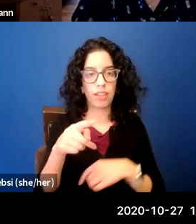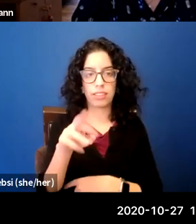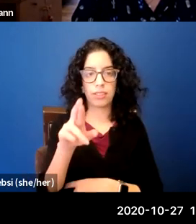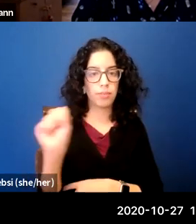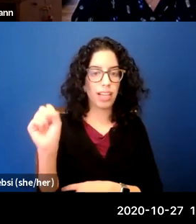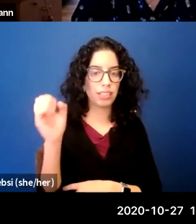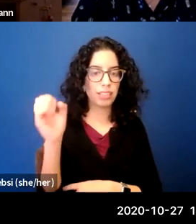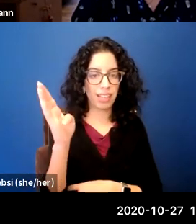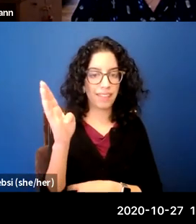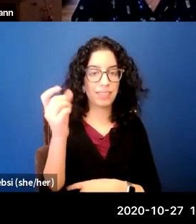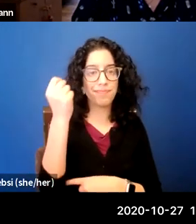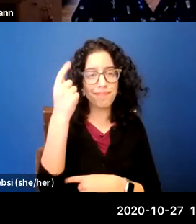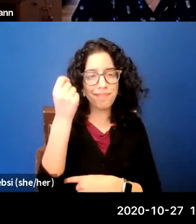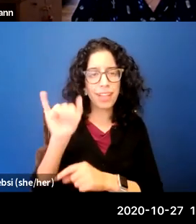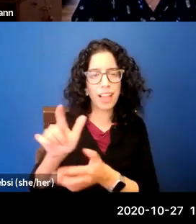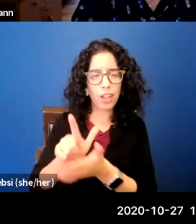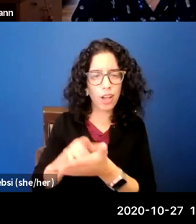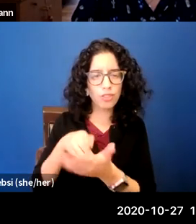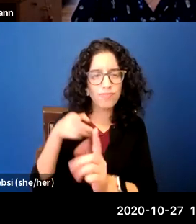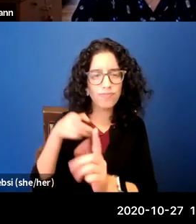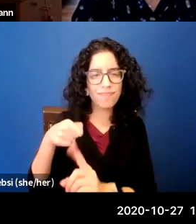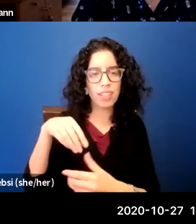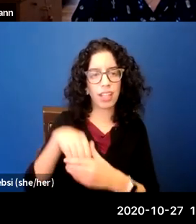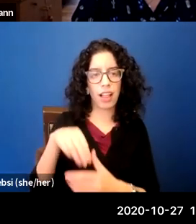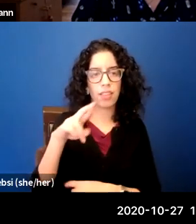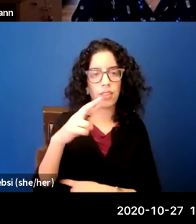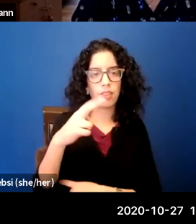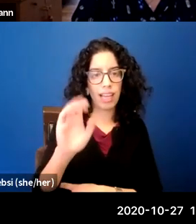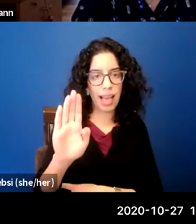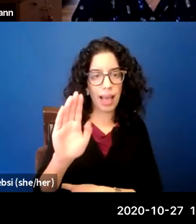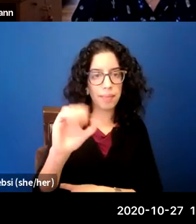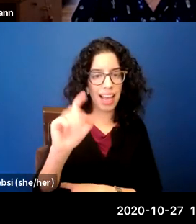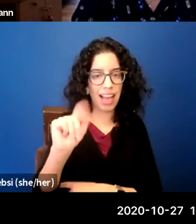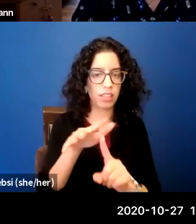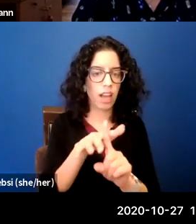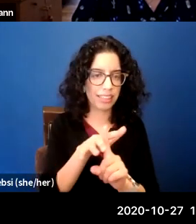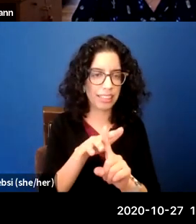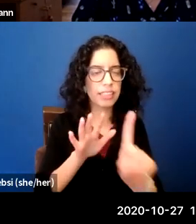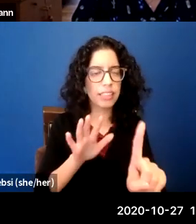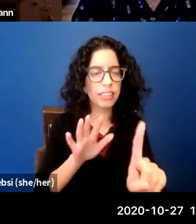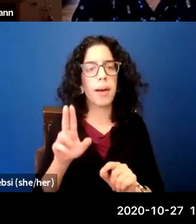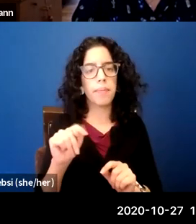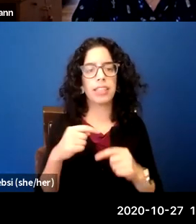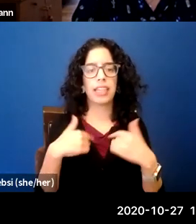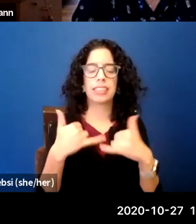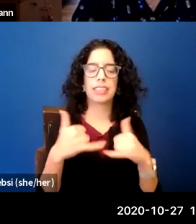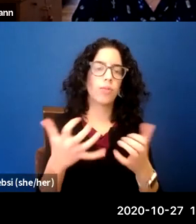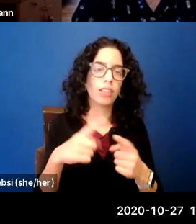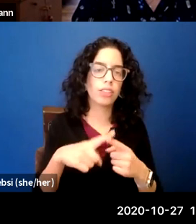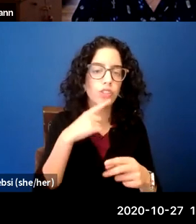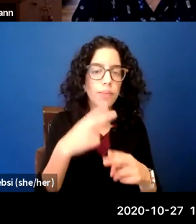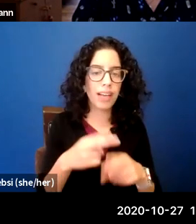provide ASL interpreters for the coronavirus press briefings. This is in the Rehab